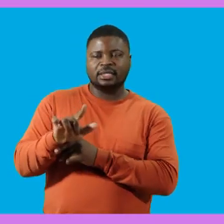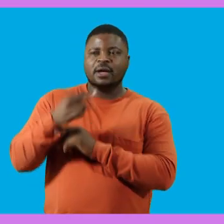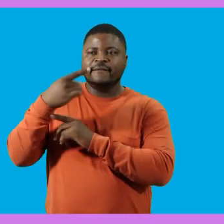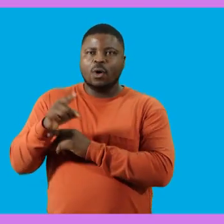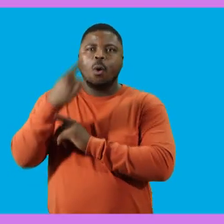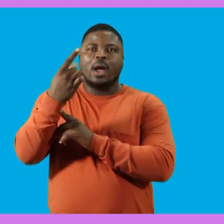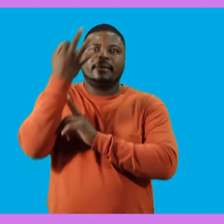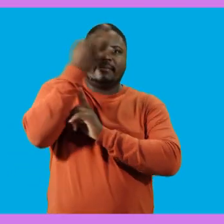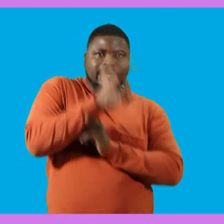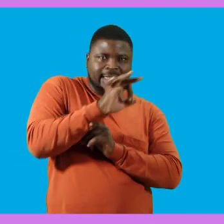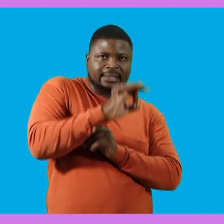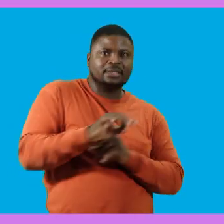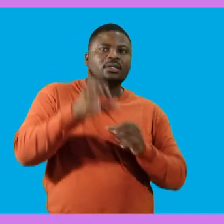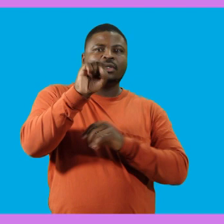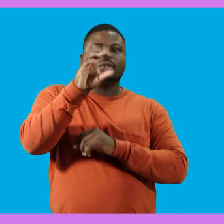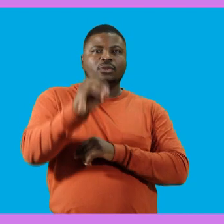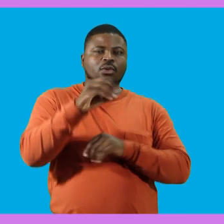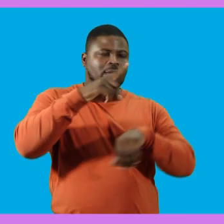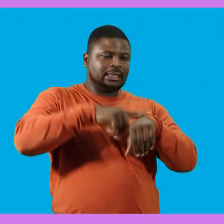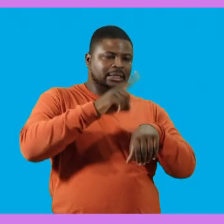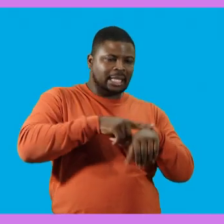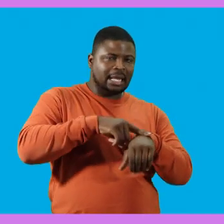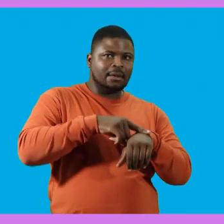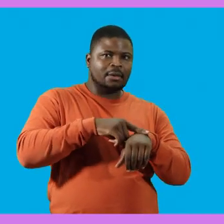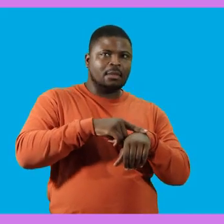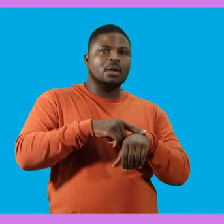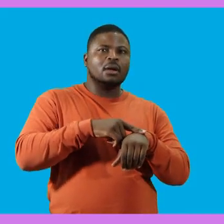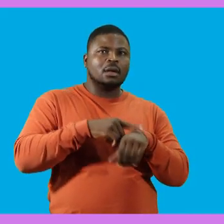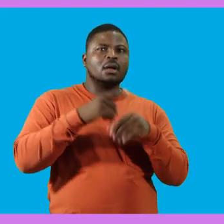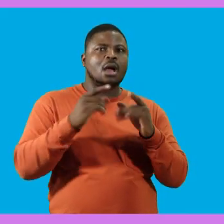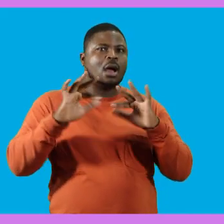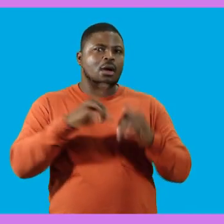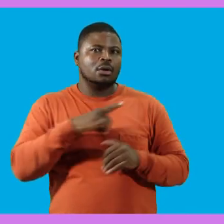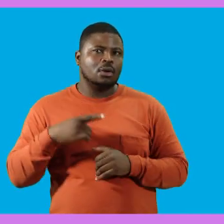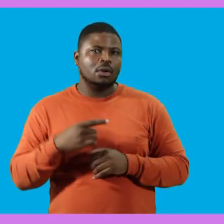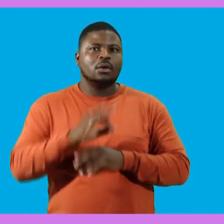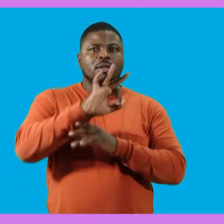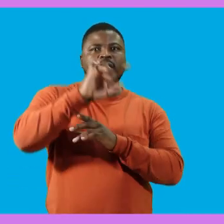minute. So the time taken will then be